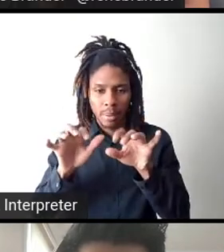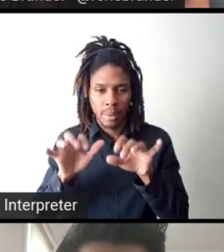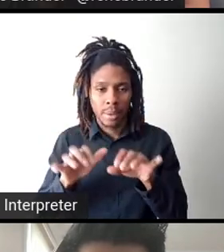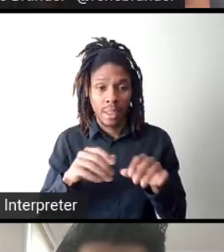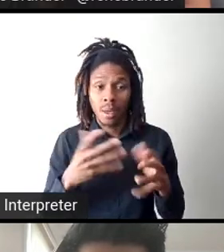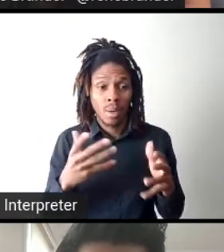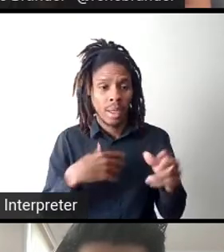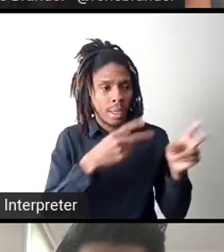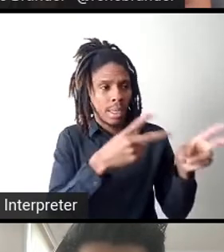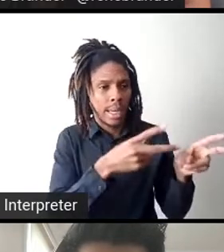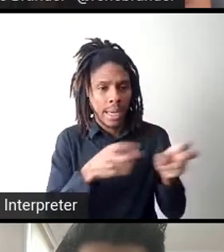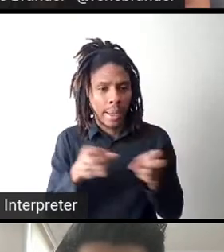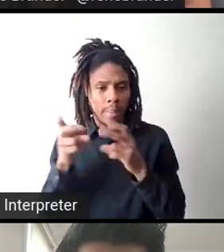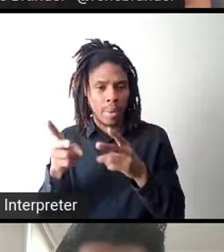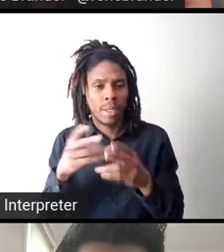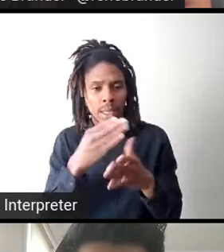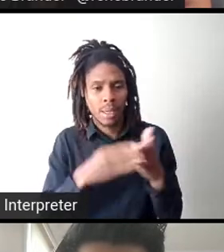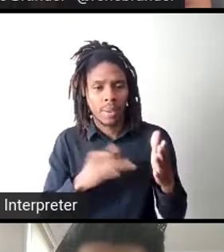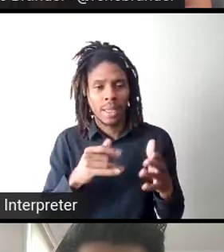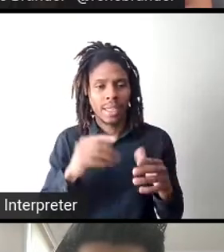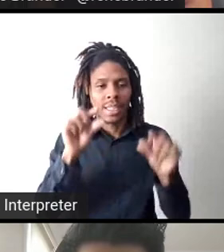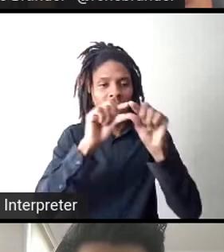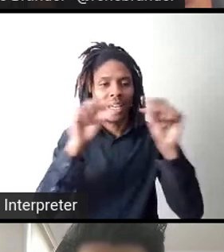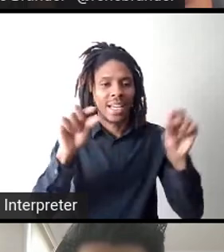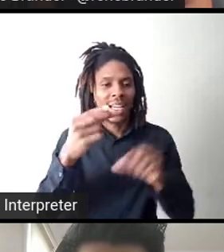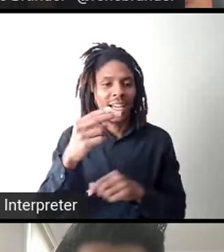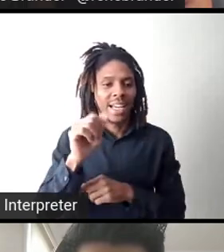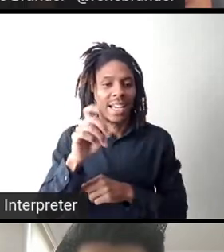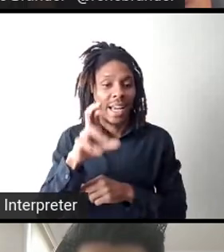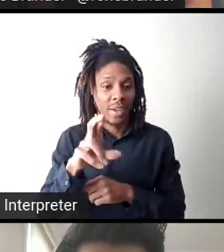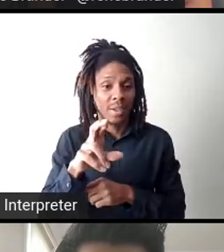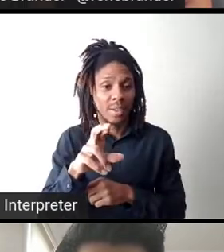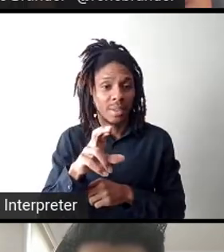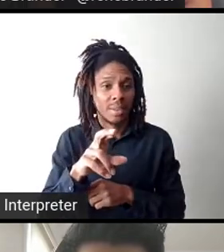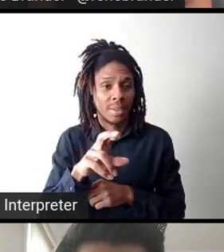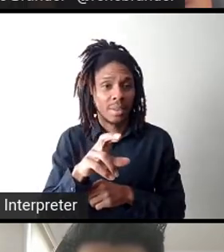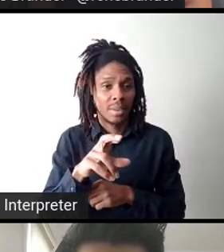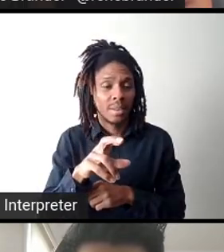the component I like for instance, the header nav, right?